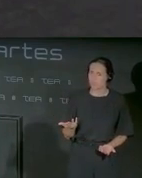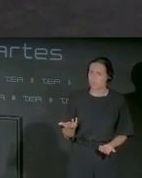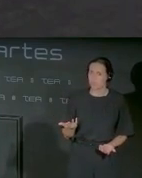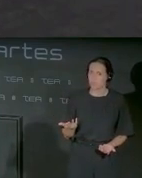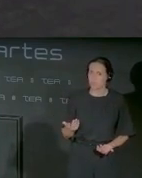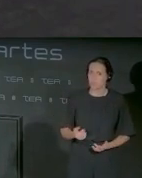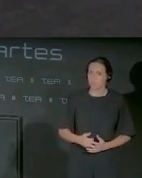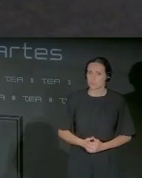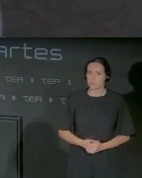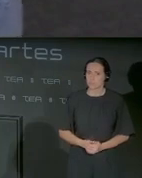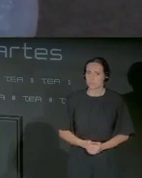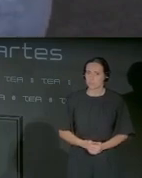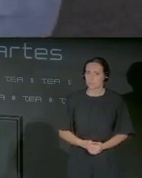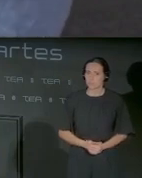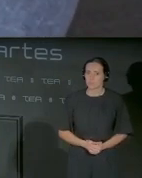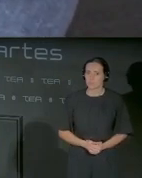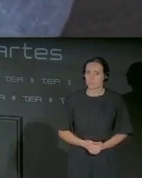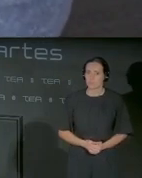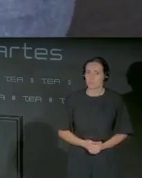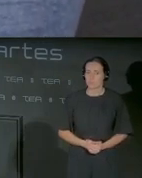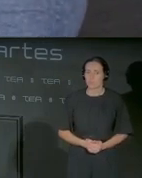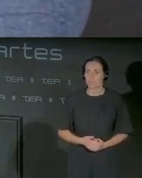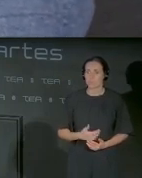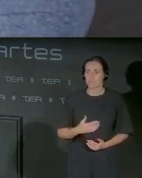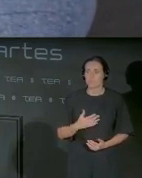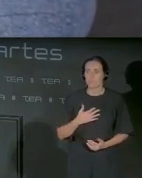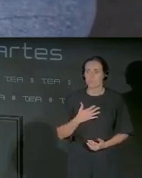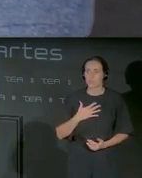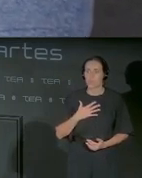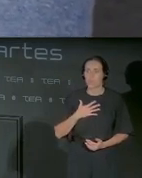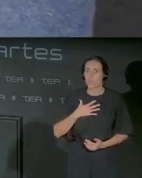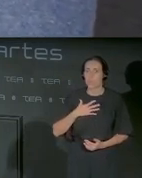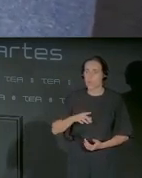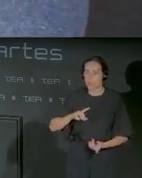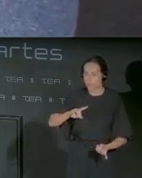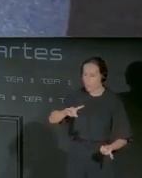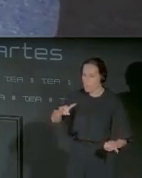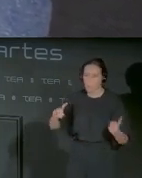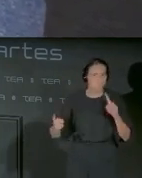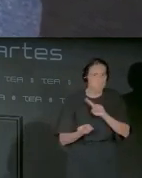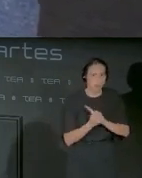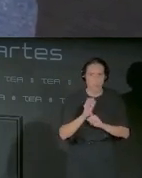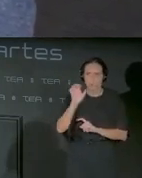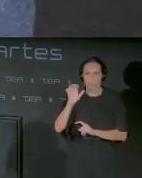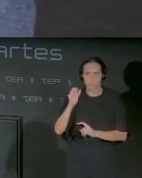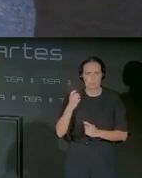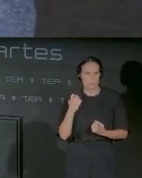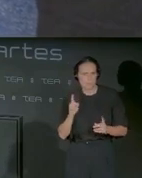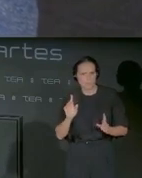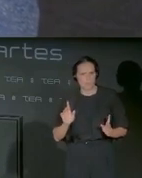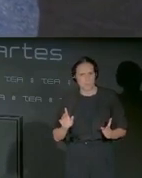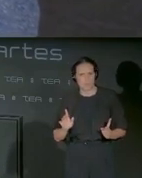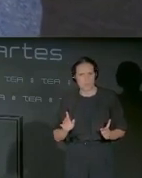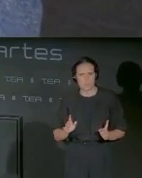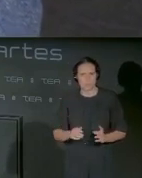Europe doesn't need champions. I think we need